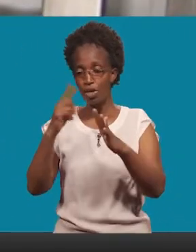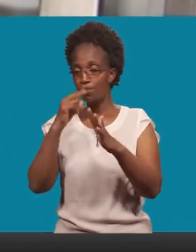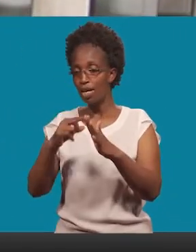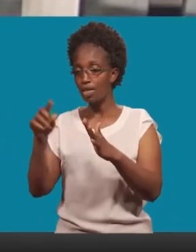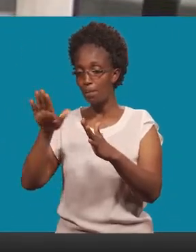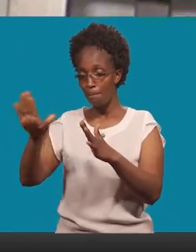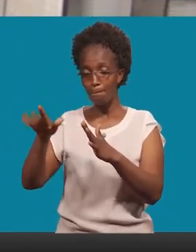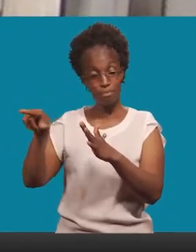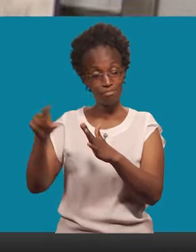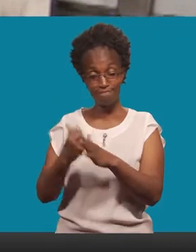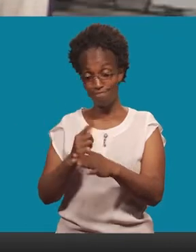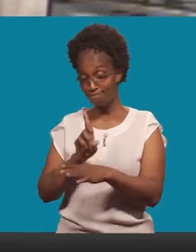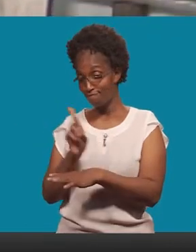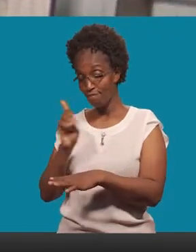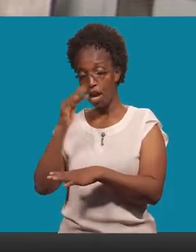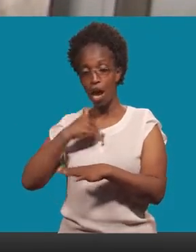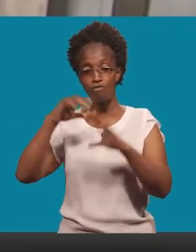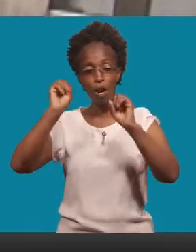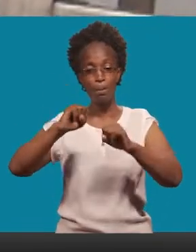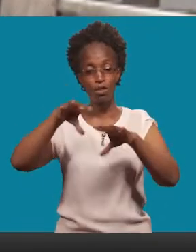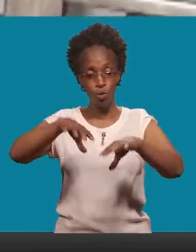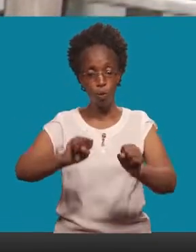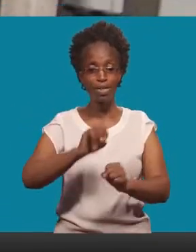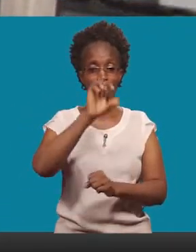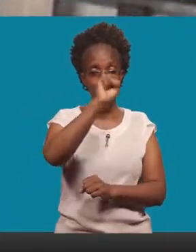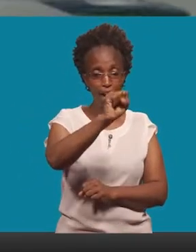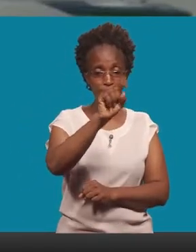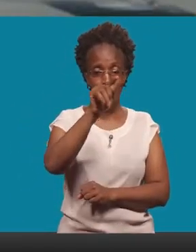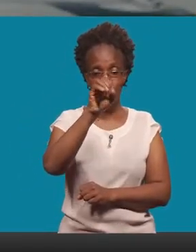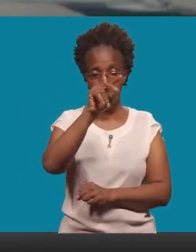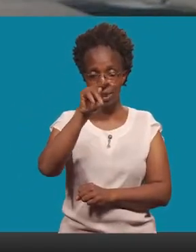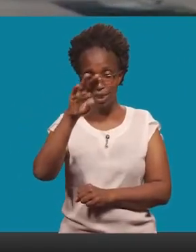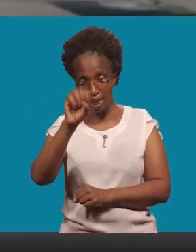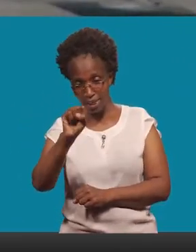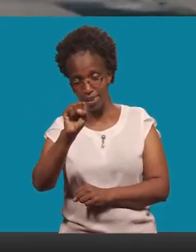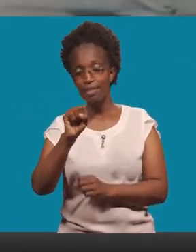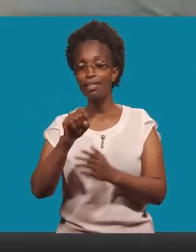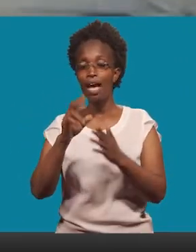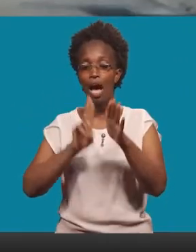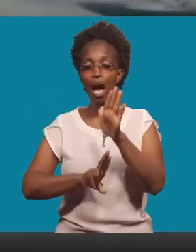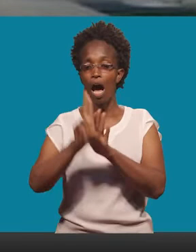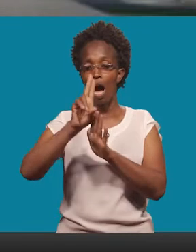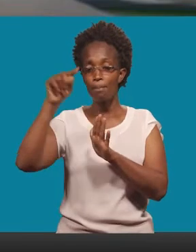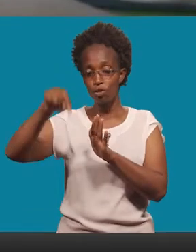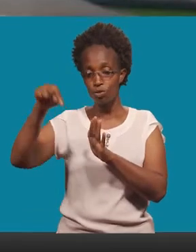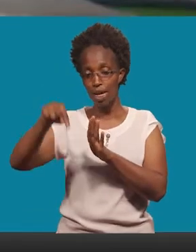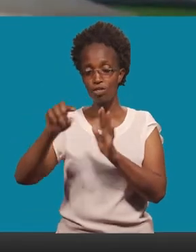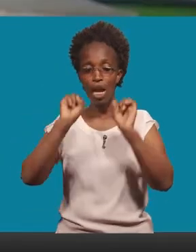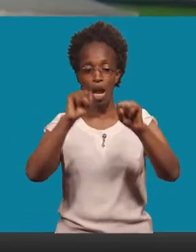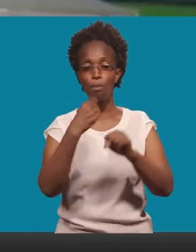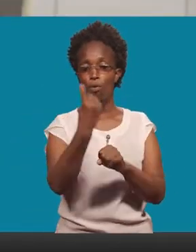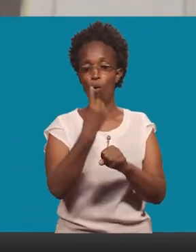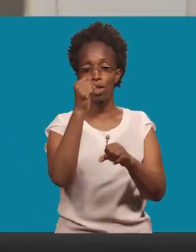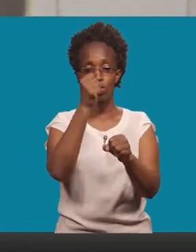tani 15 kwa siku, kiwango ambacho wangali kuwafikia, kwani sasa wanapitisha